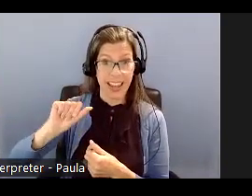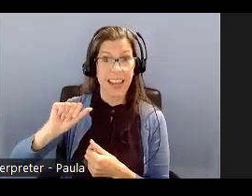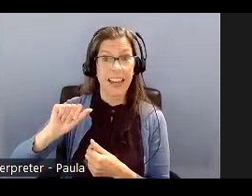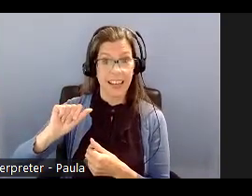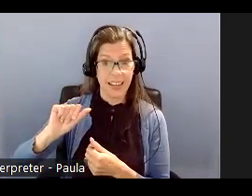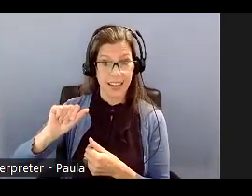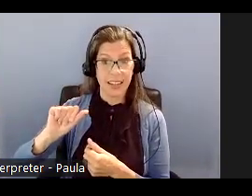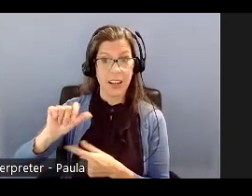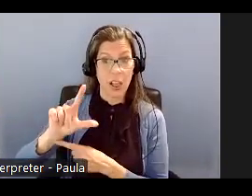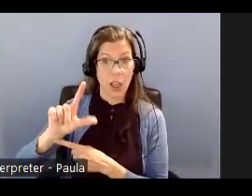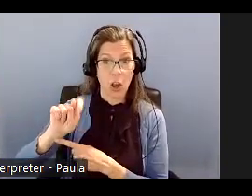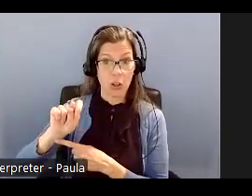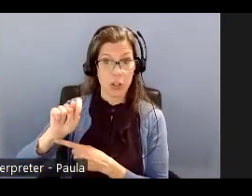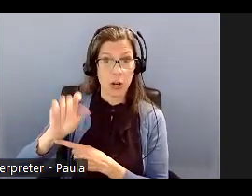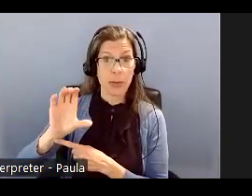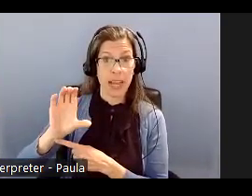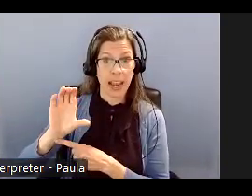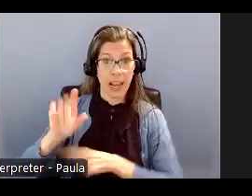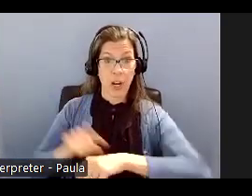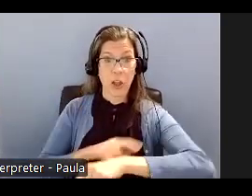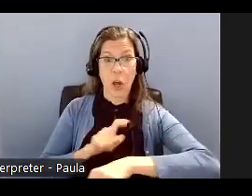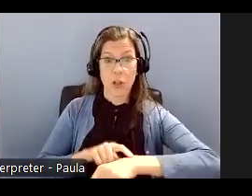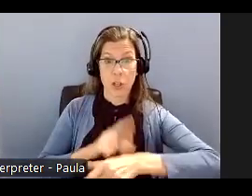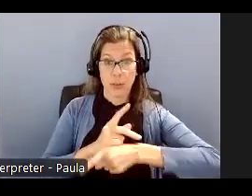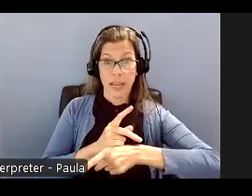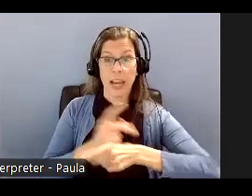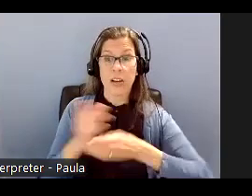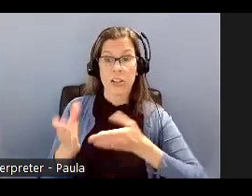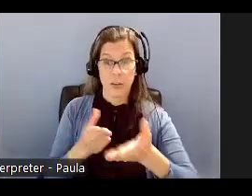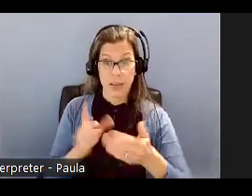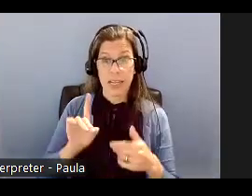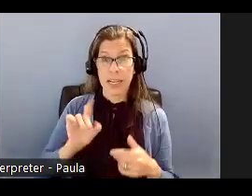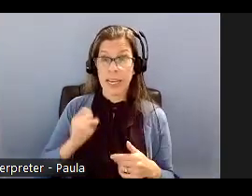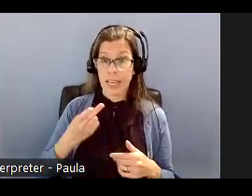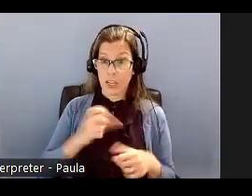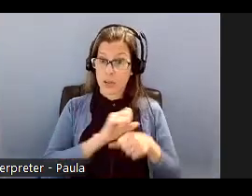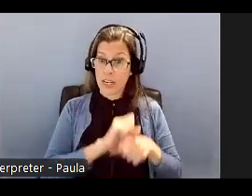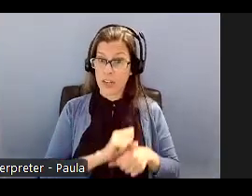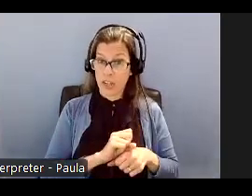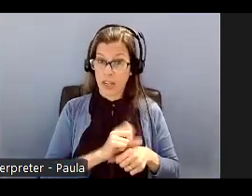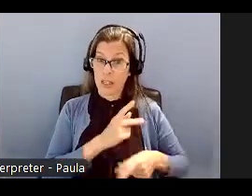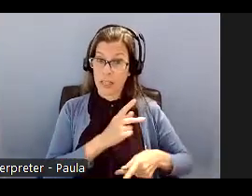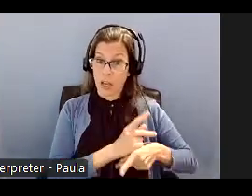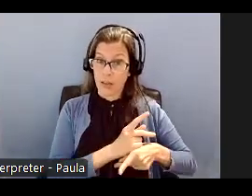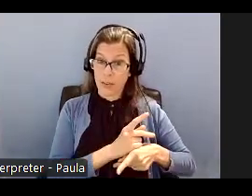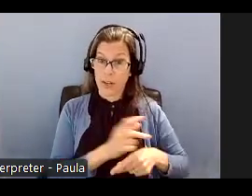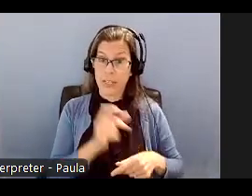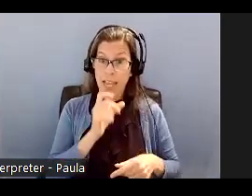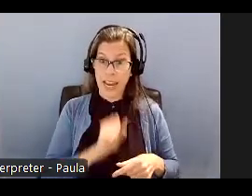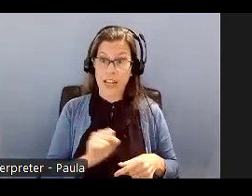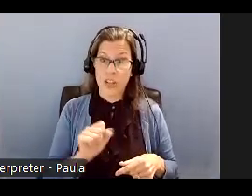the long-term care services that are traditionally covered by DSHS's Aging and Long-Term